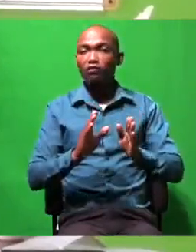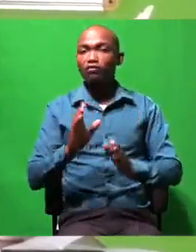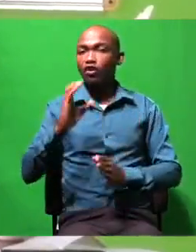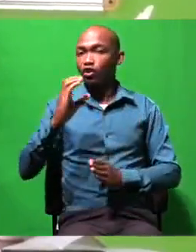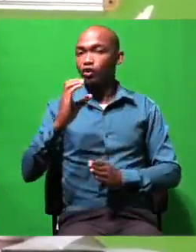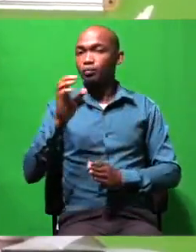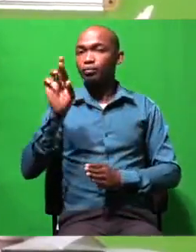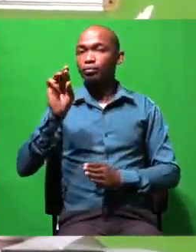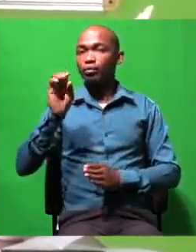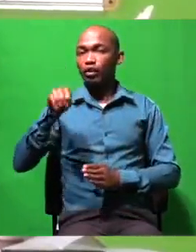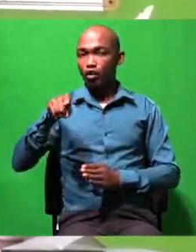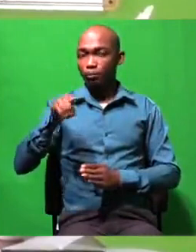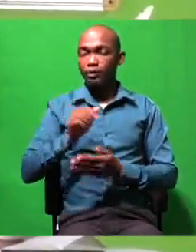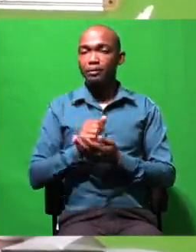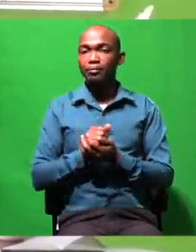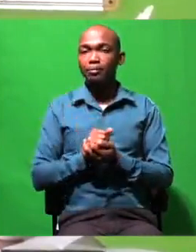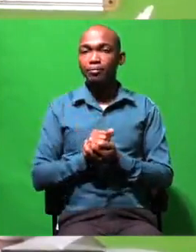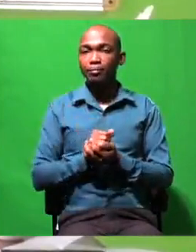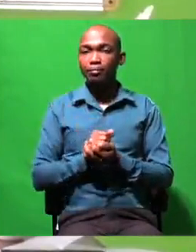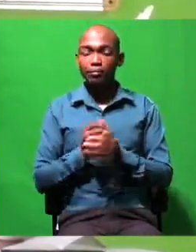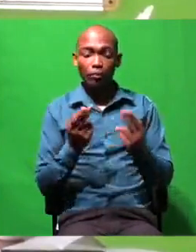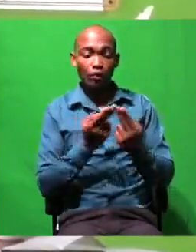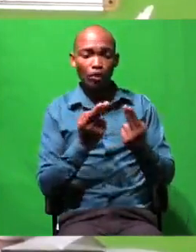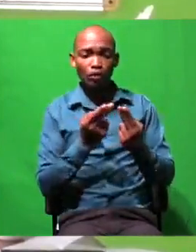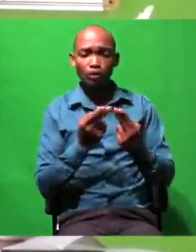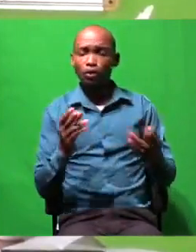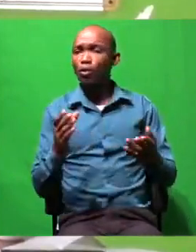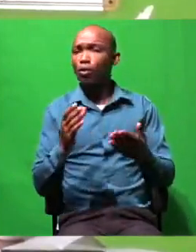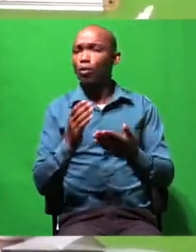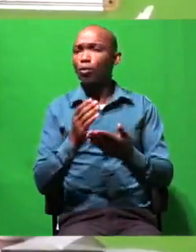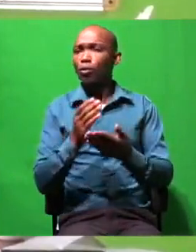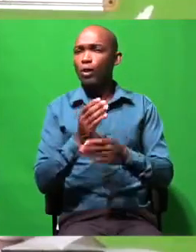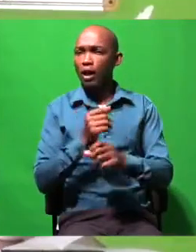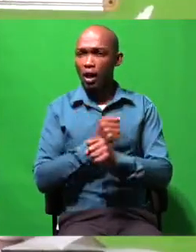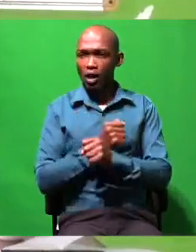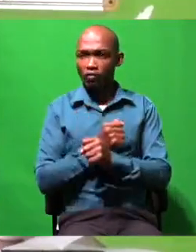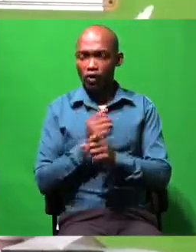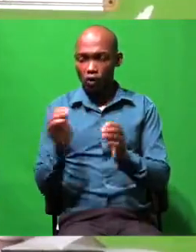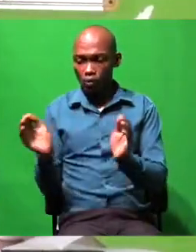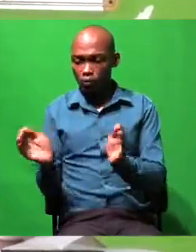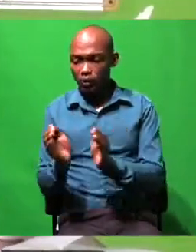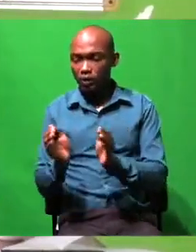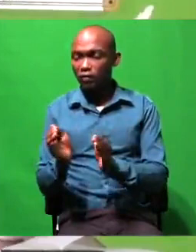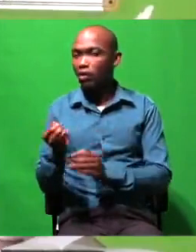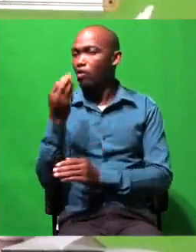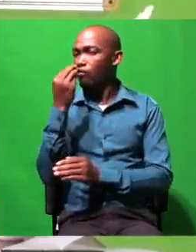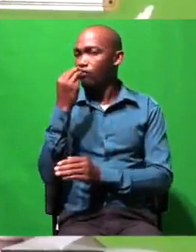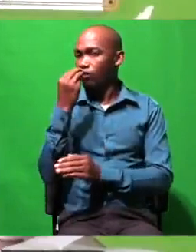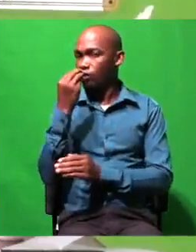crops. Also, we have about preserved food.